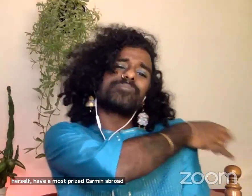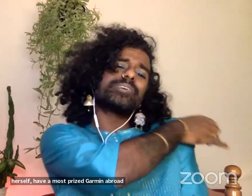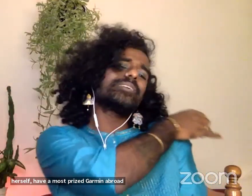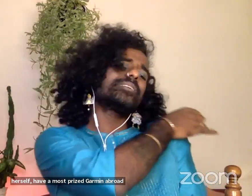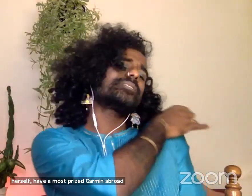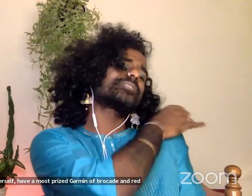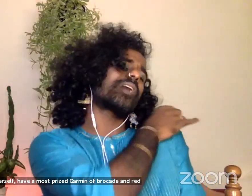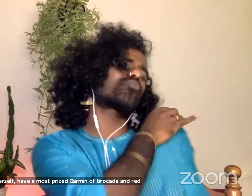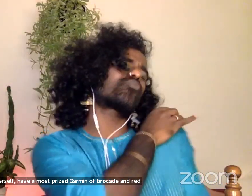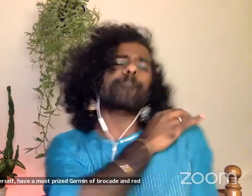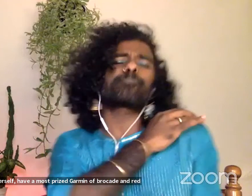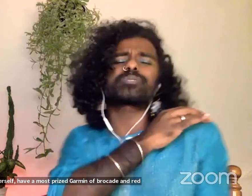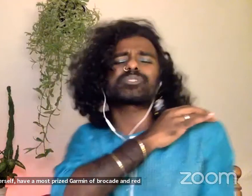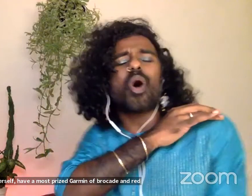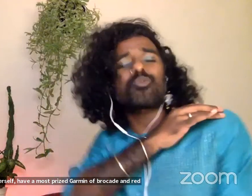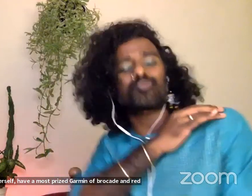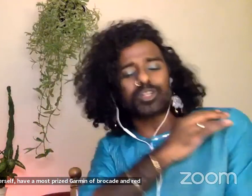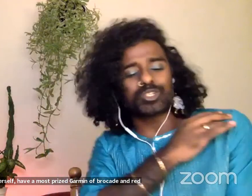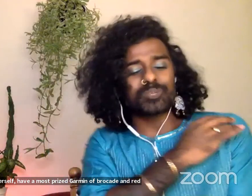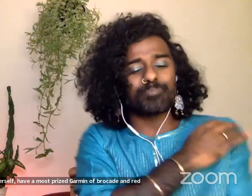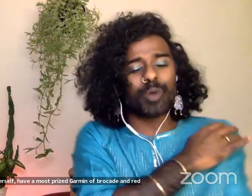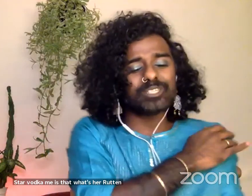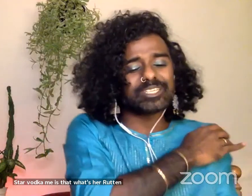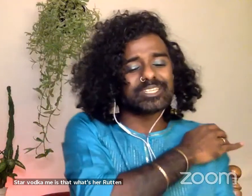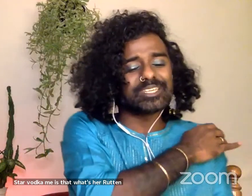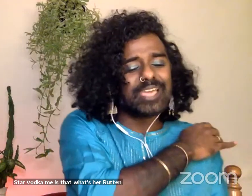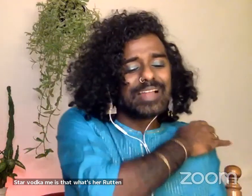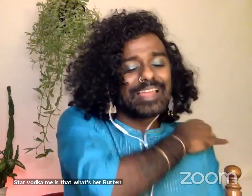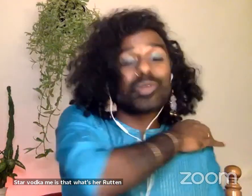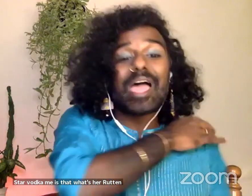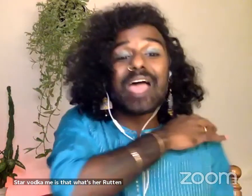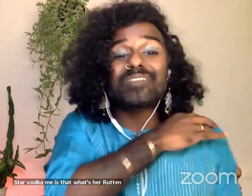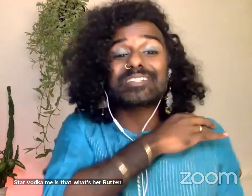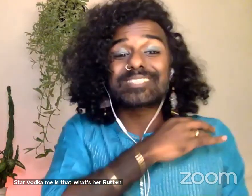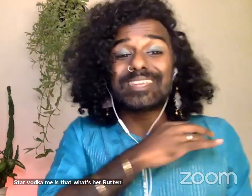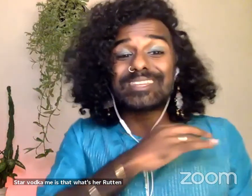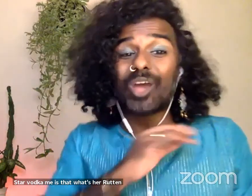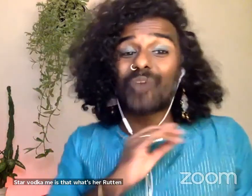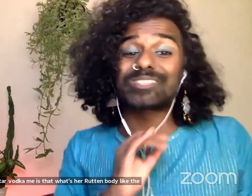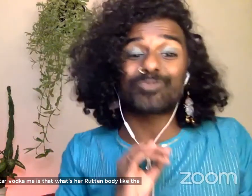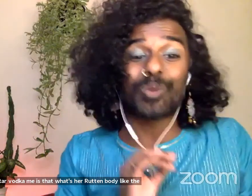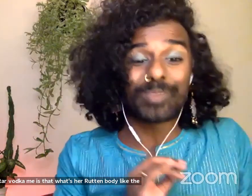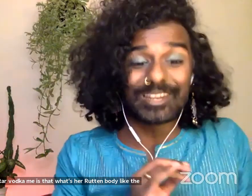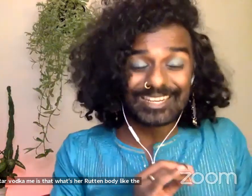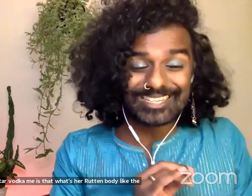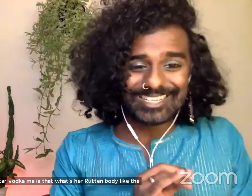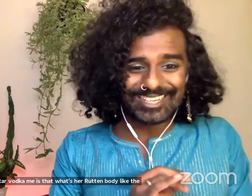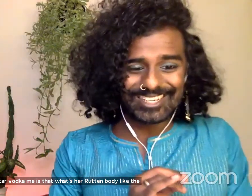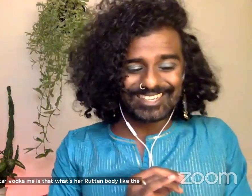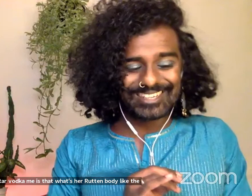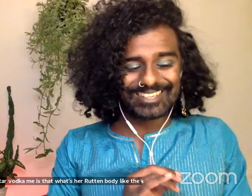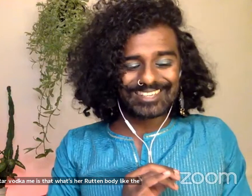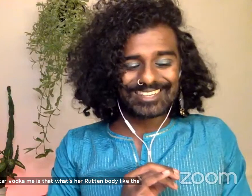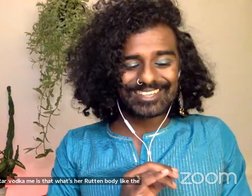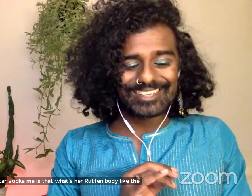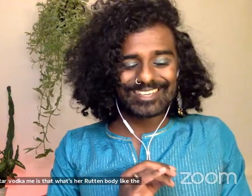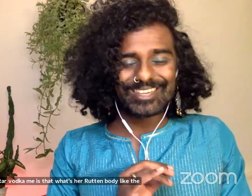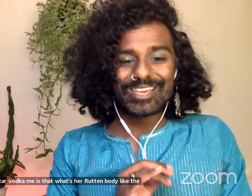salwar chemise that wraps her rotten body like the heavy skin of syrupy lychee.